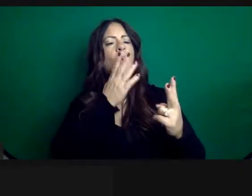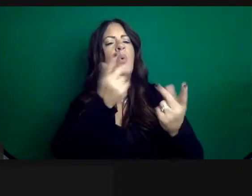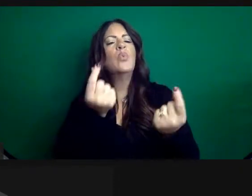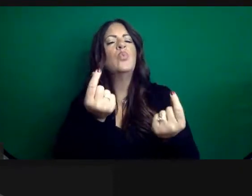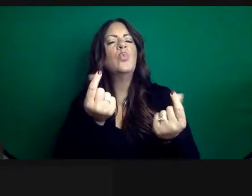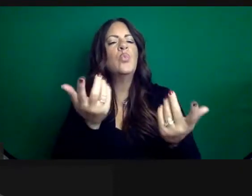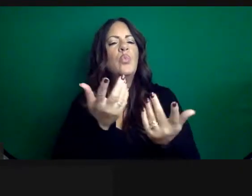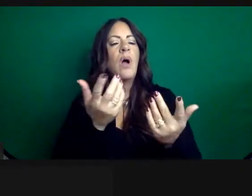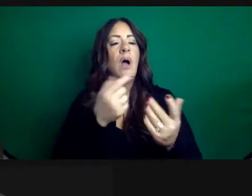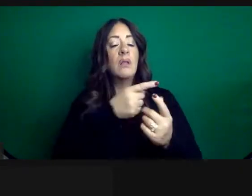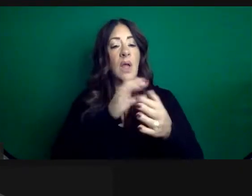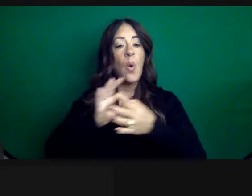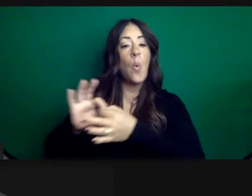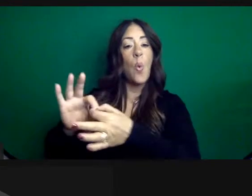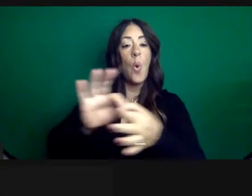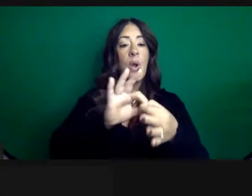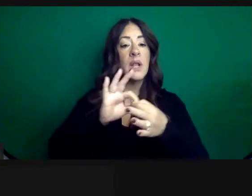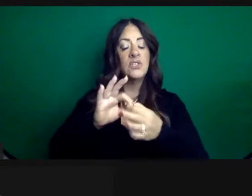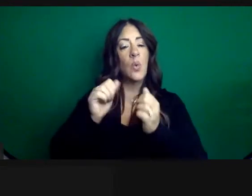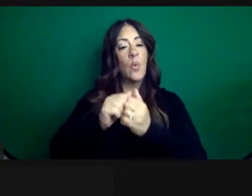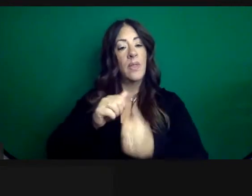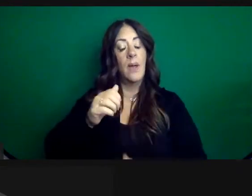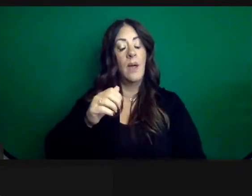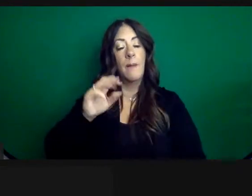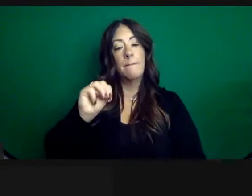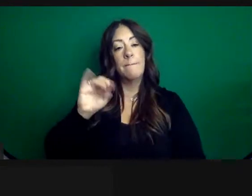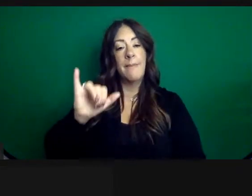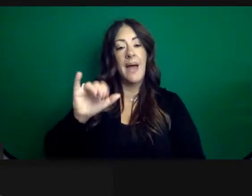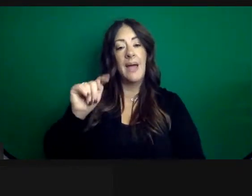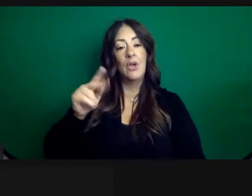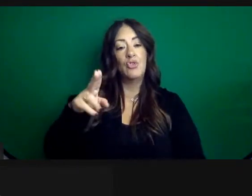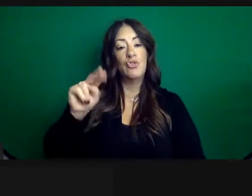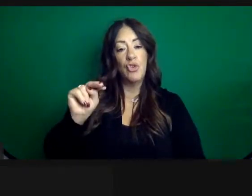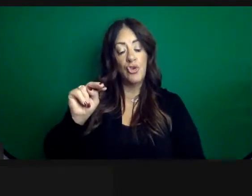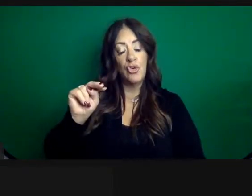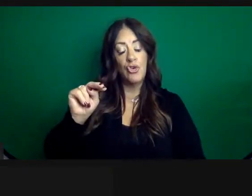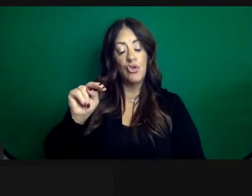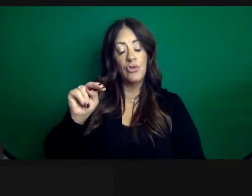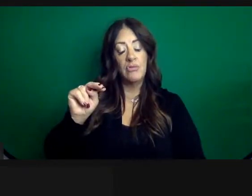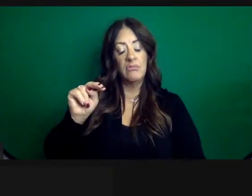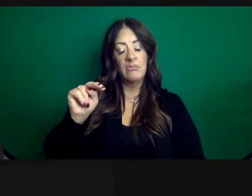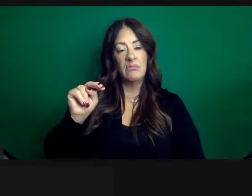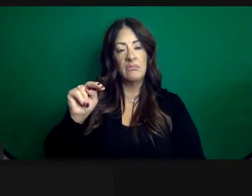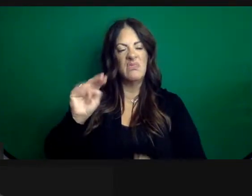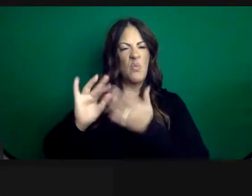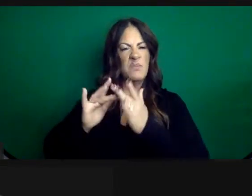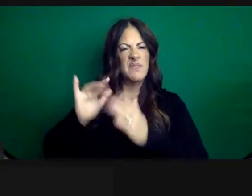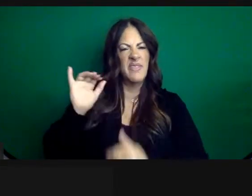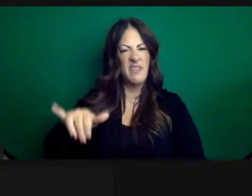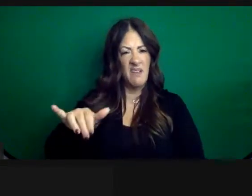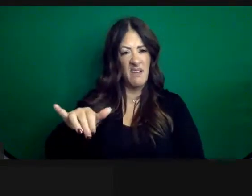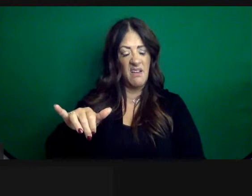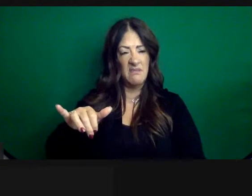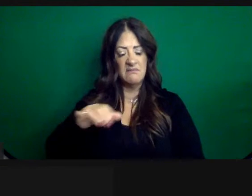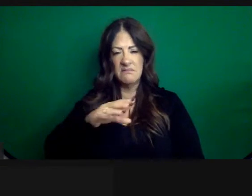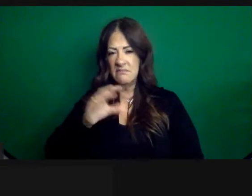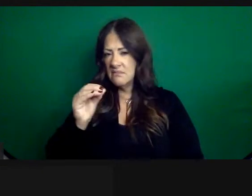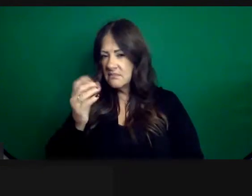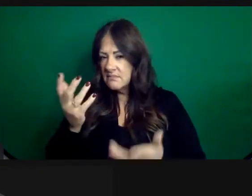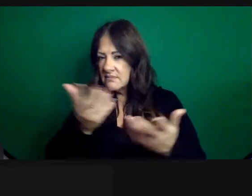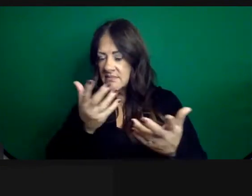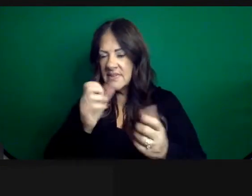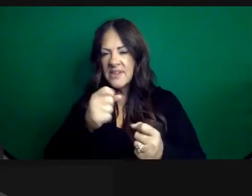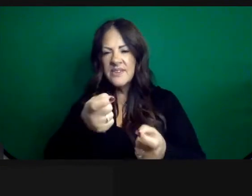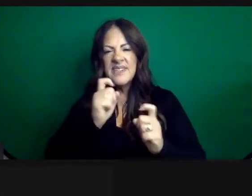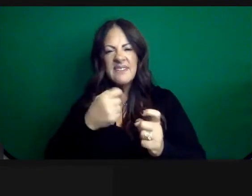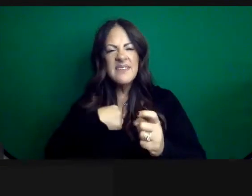in coordination with the My Turn rollout? How does the My Turn rollout fit into those processes? Just can you